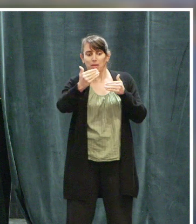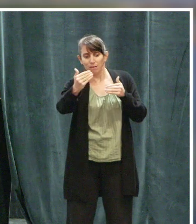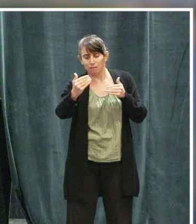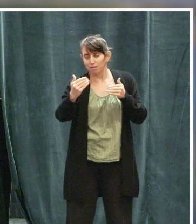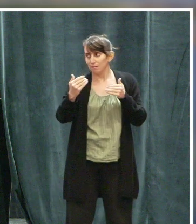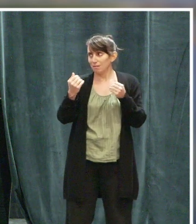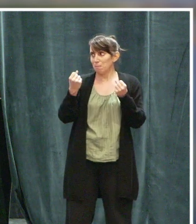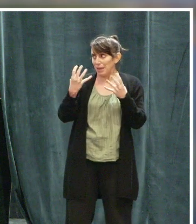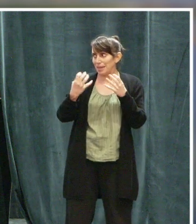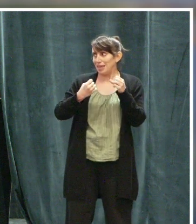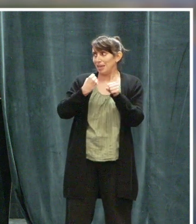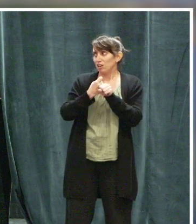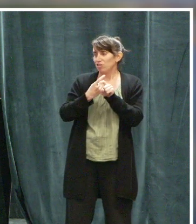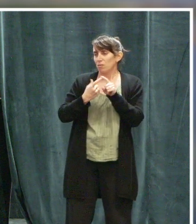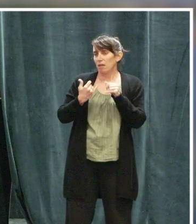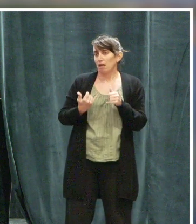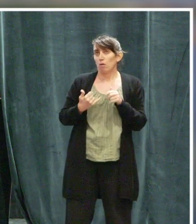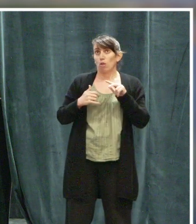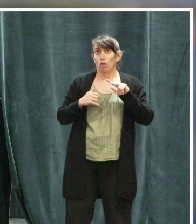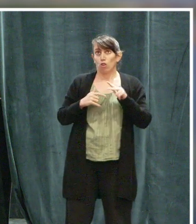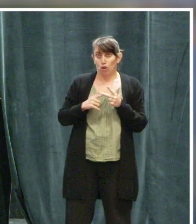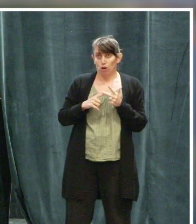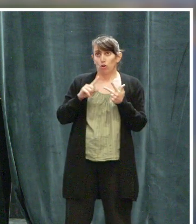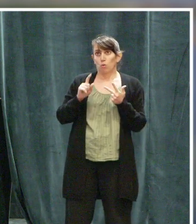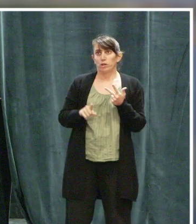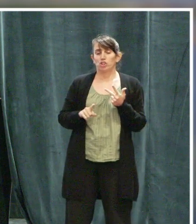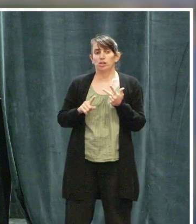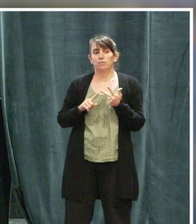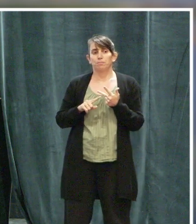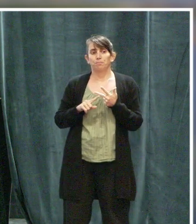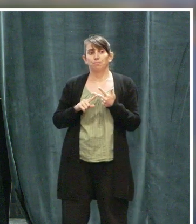The third question is,